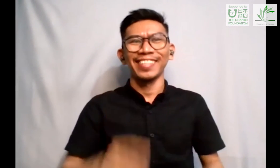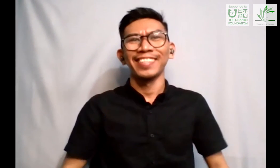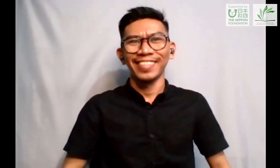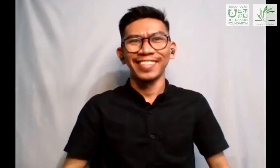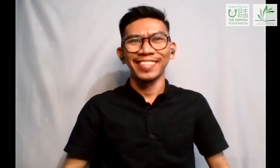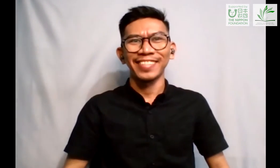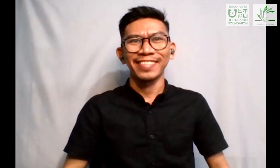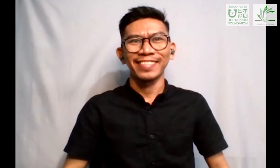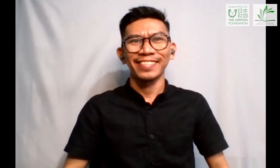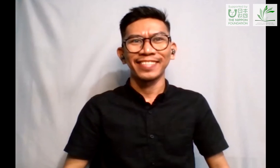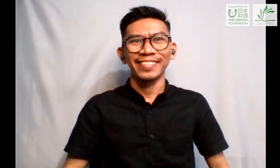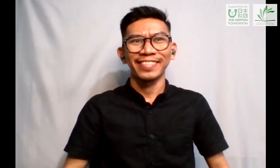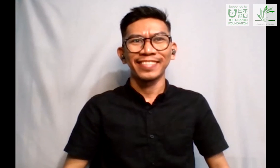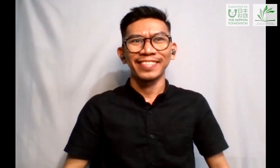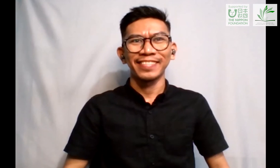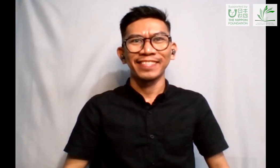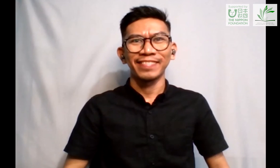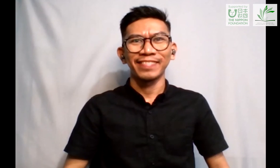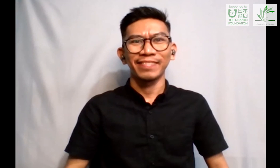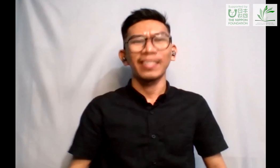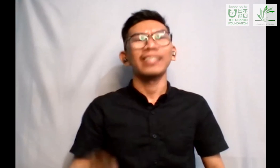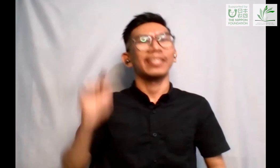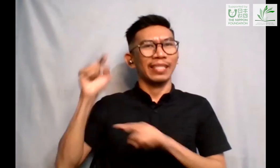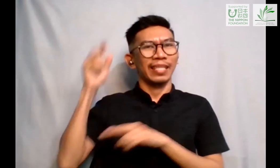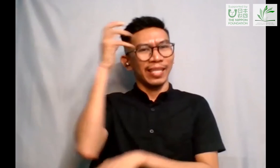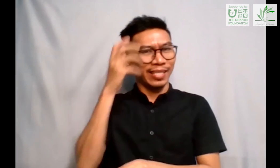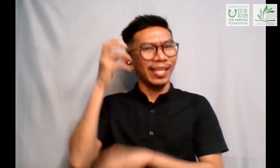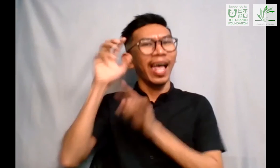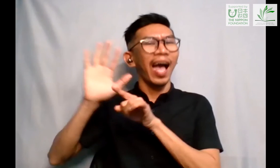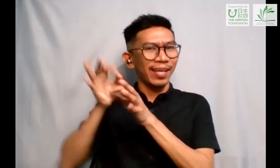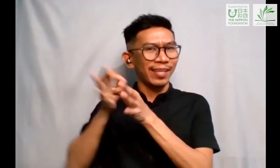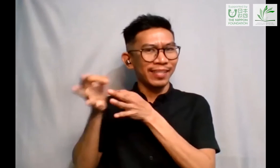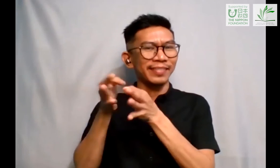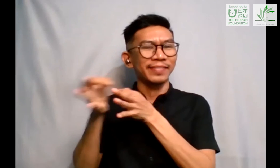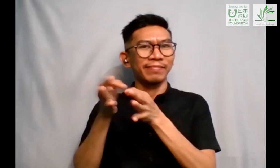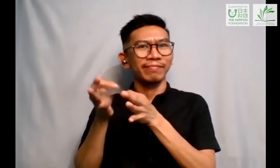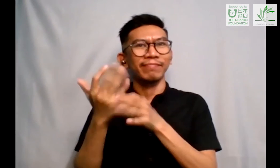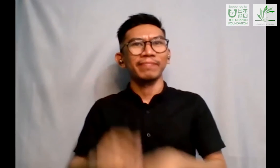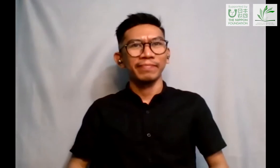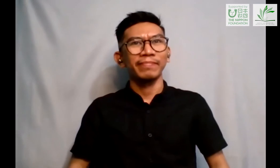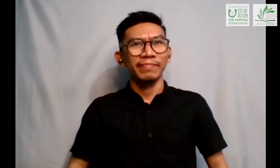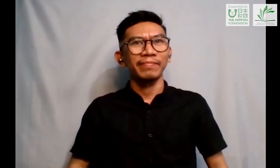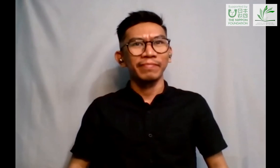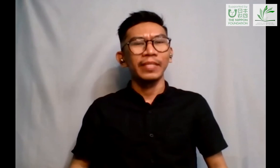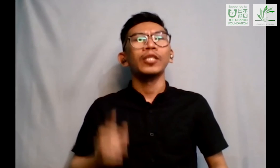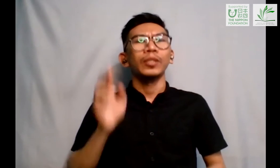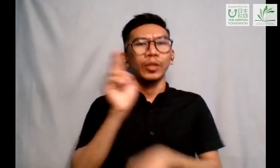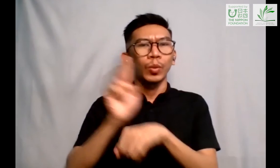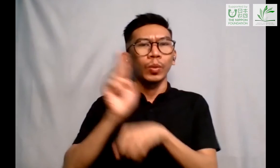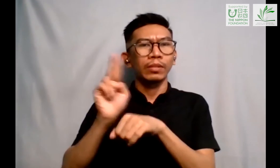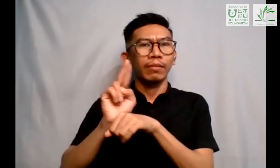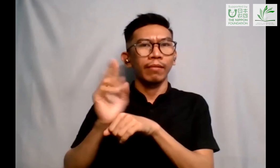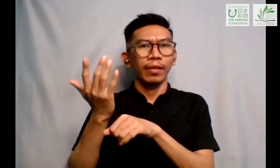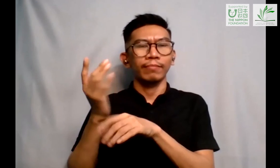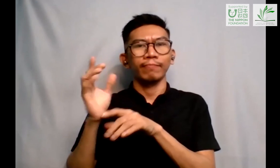this is what basically Stokey was talking about, and other people talking about, use the dominant hand.